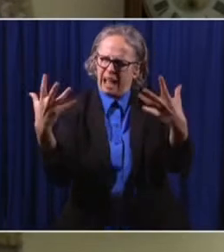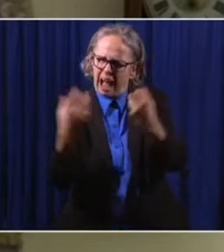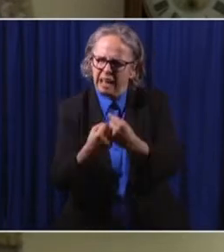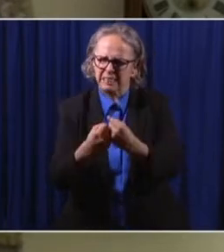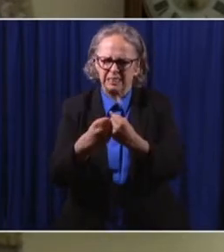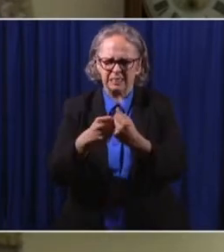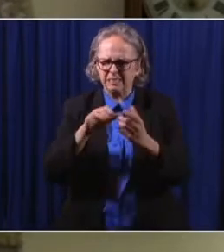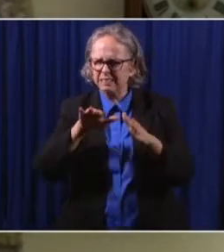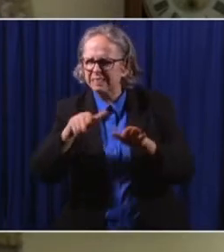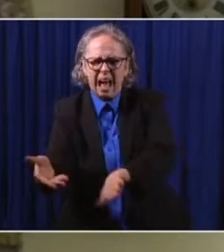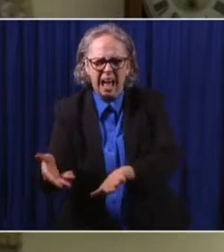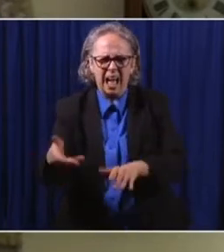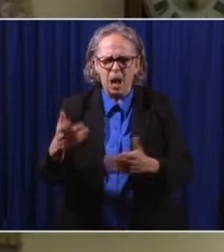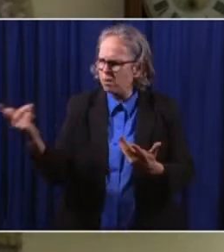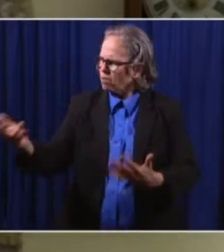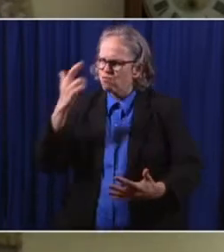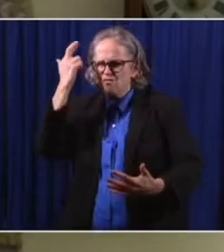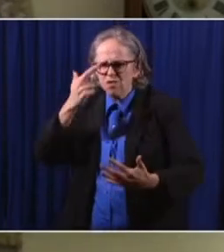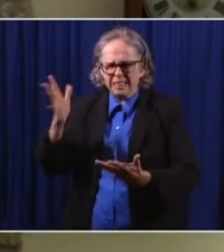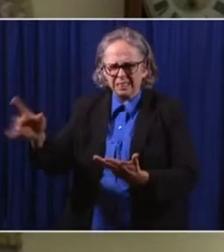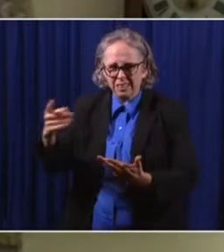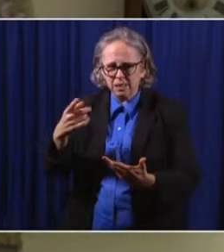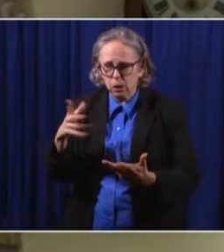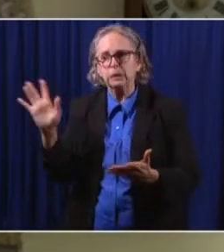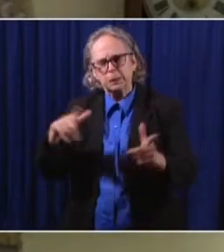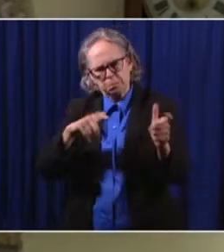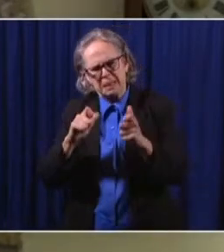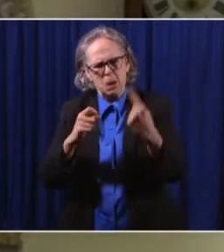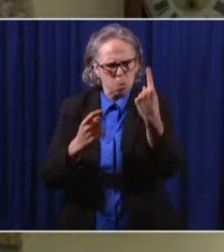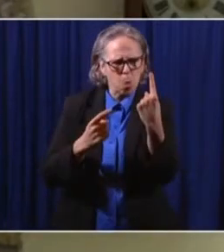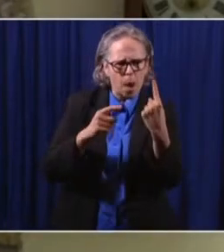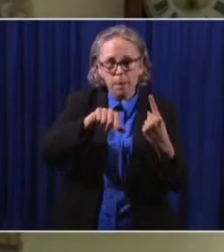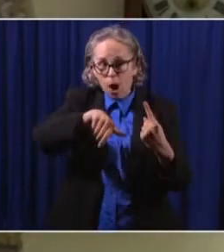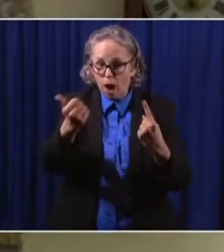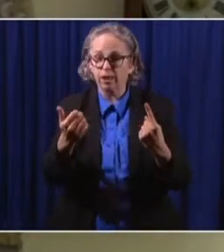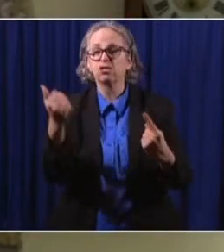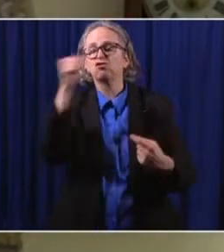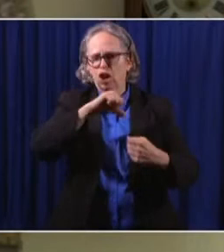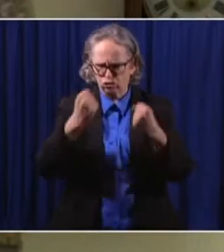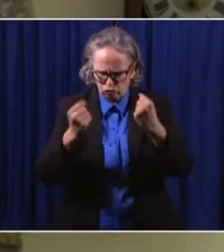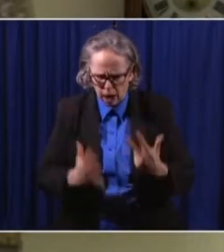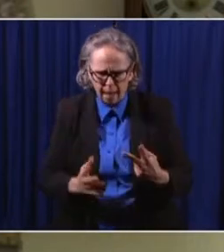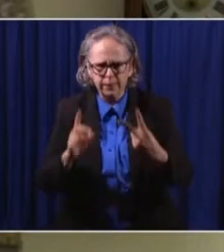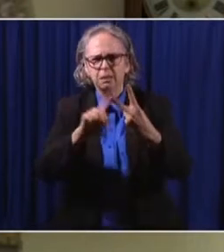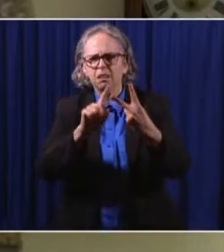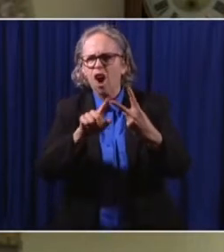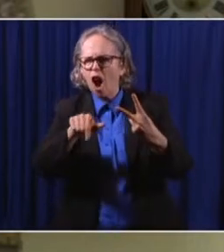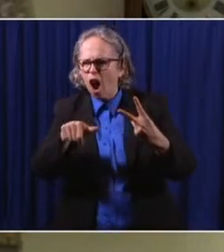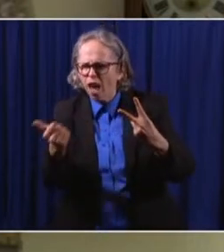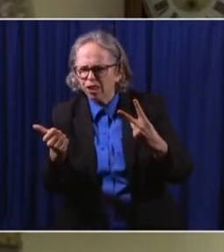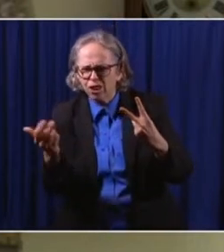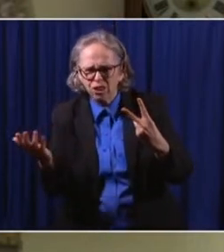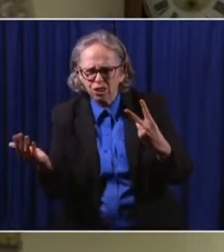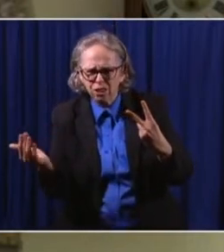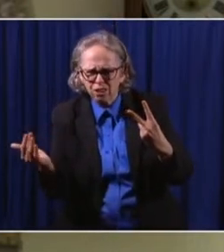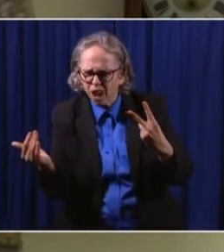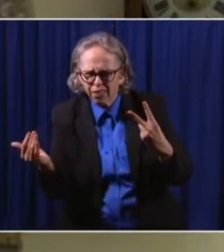would they be? I guess you'd guess speed, drunk driving. Yes, sir. What else? Speed, what else?